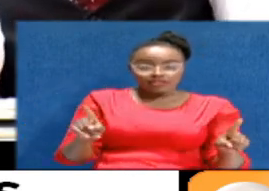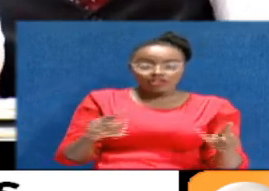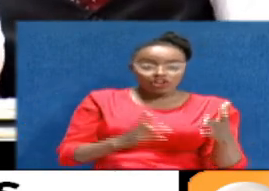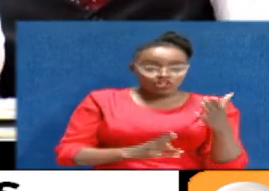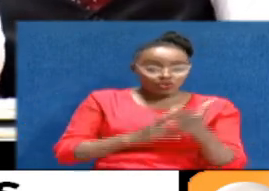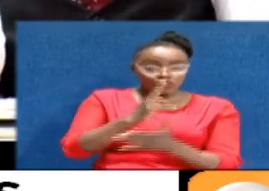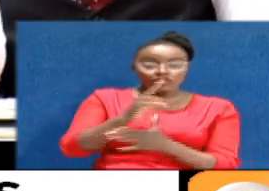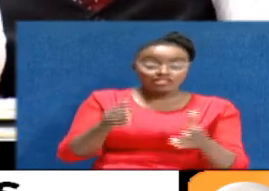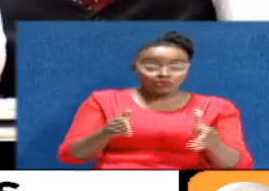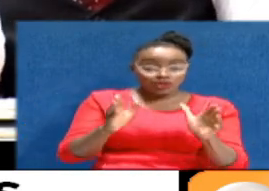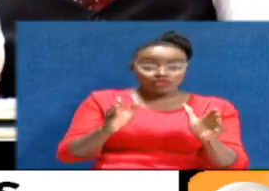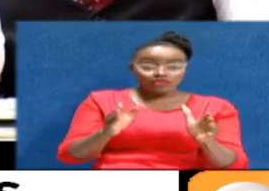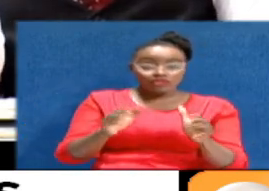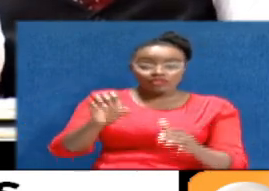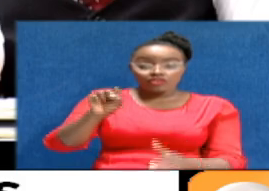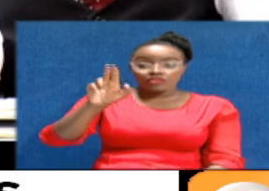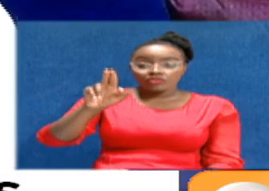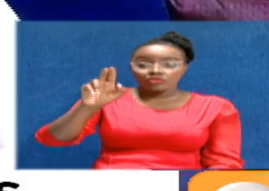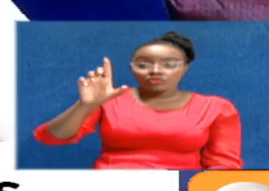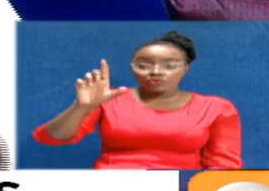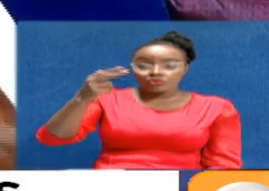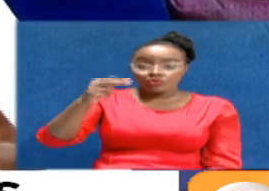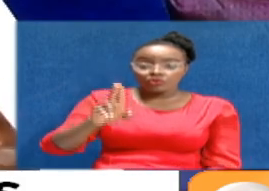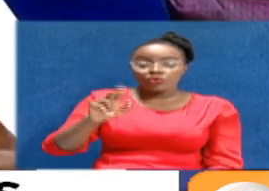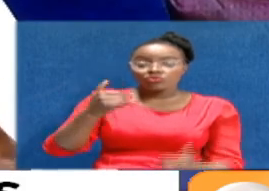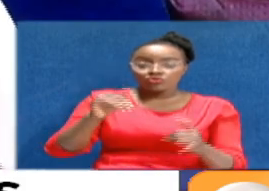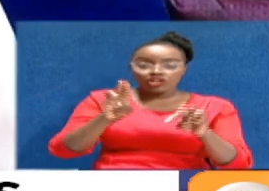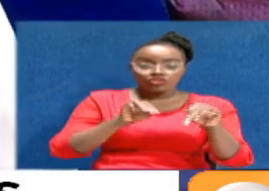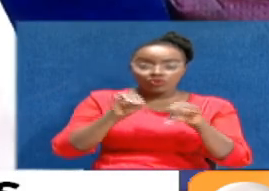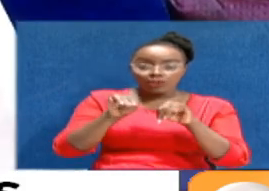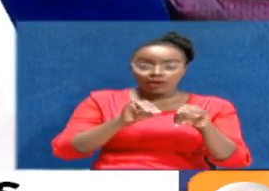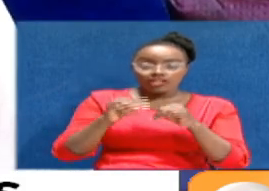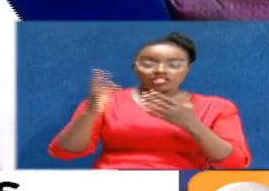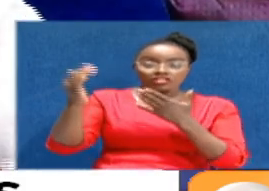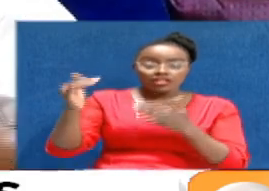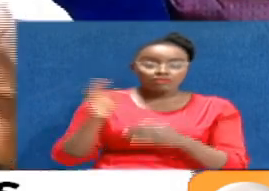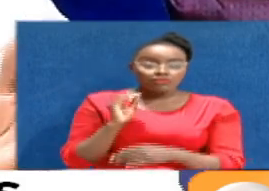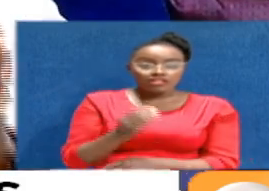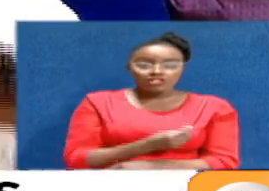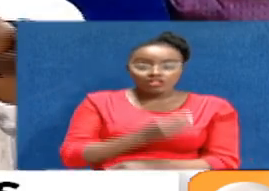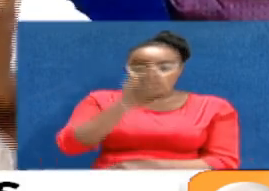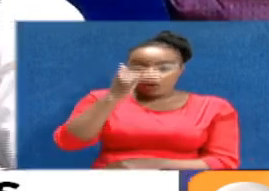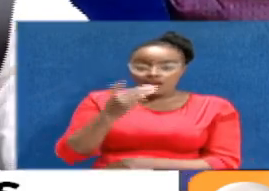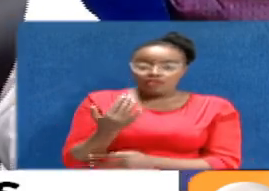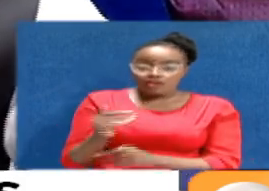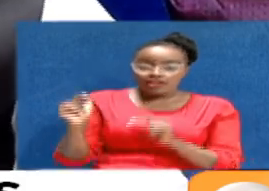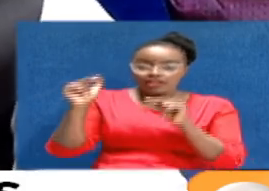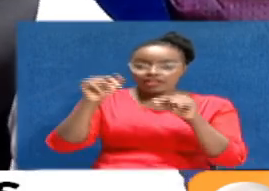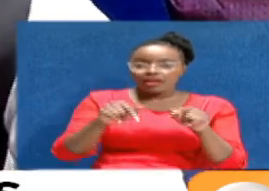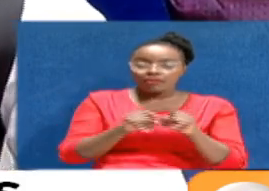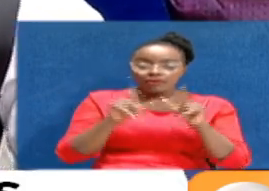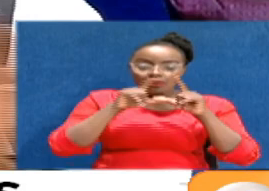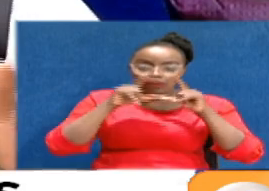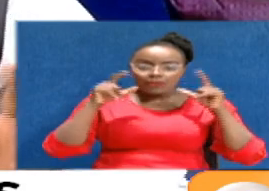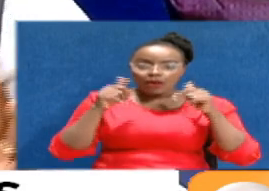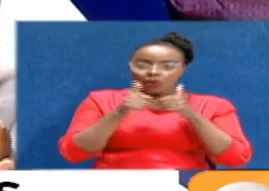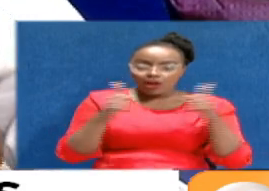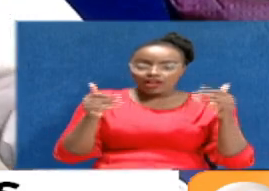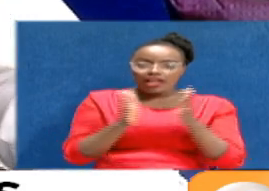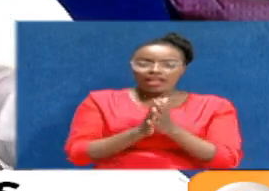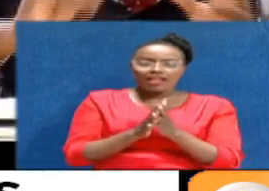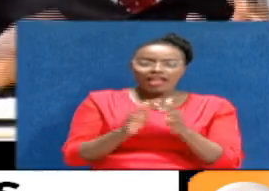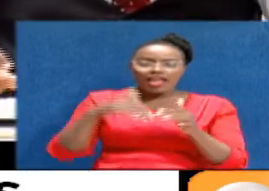honestly, I think Suluhu Hassan is doing a bit of managing our expectations. She came here, wore a mask nicely